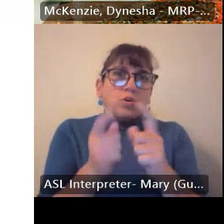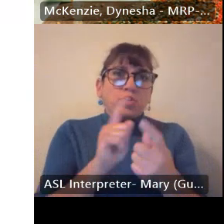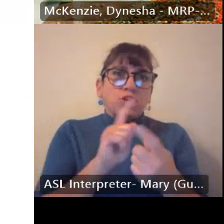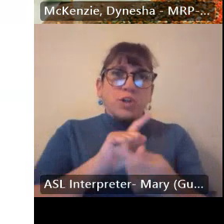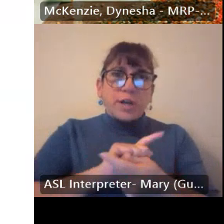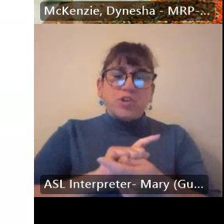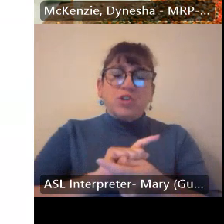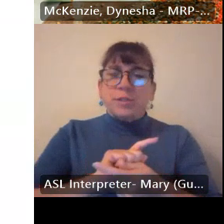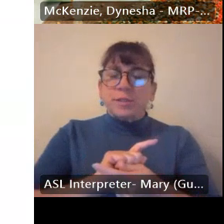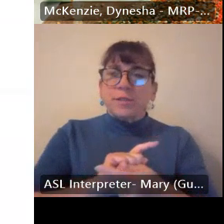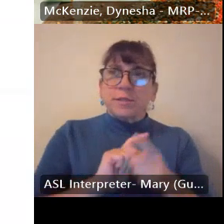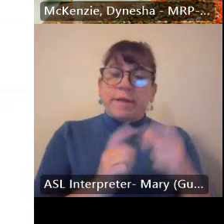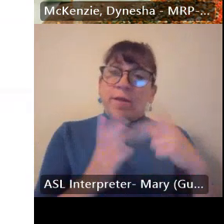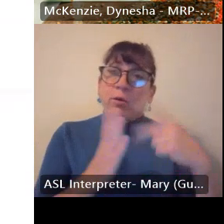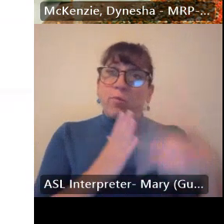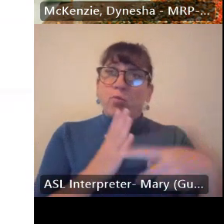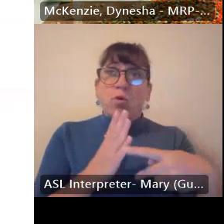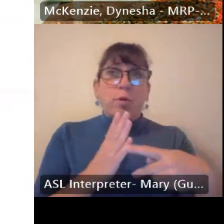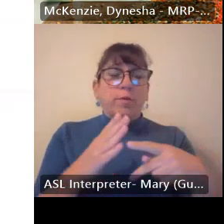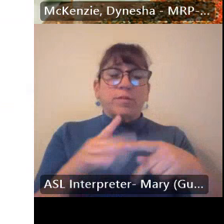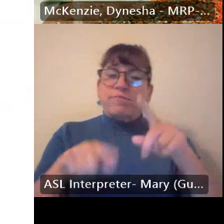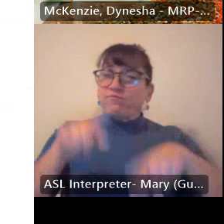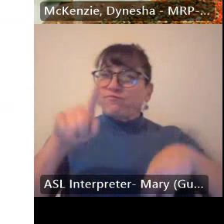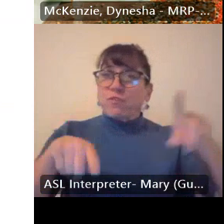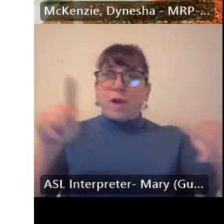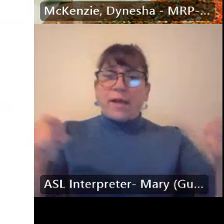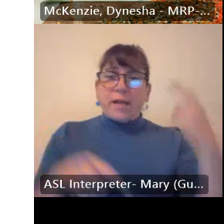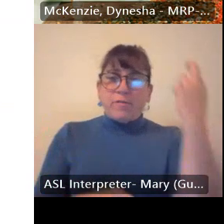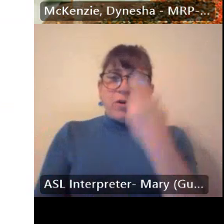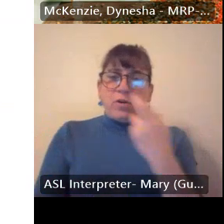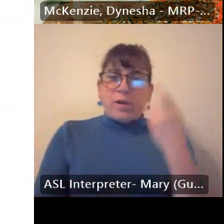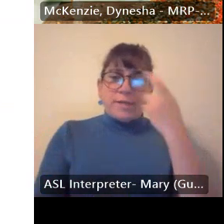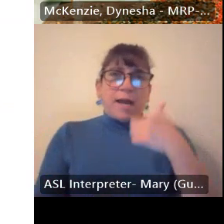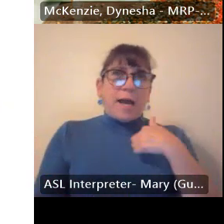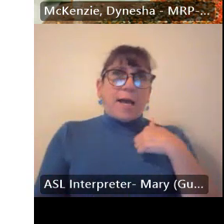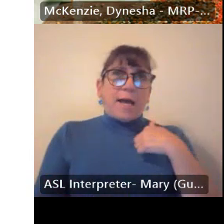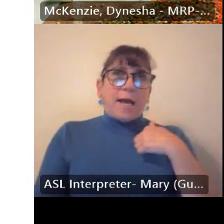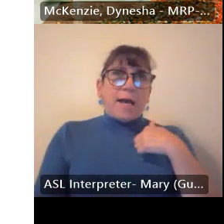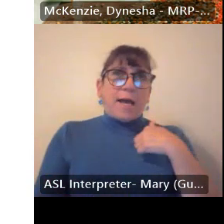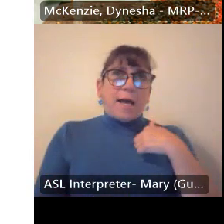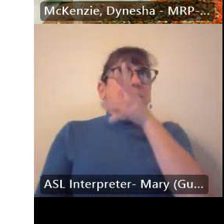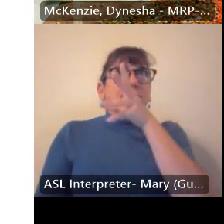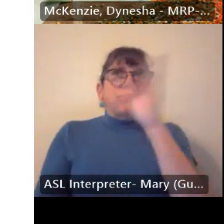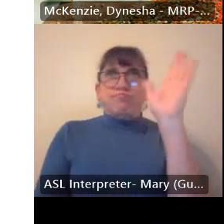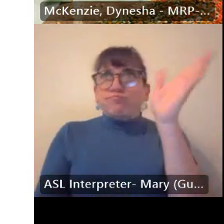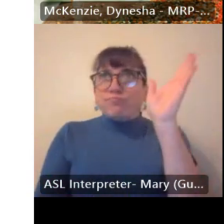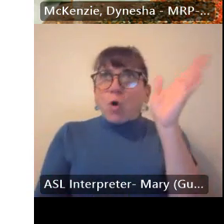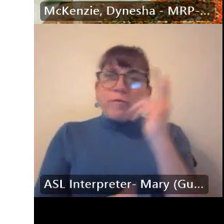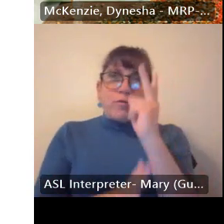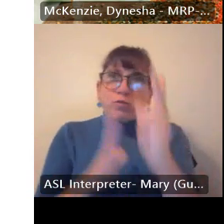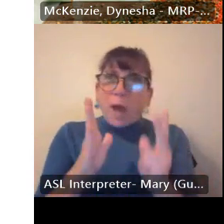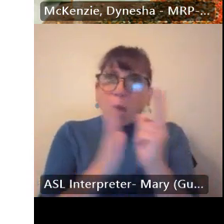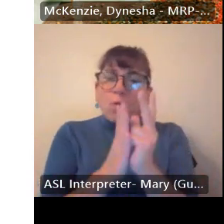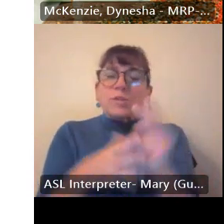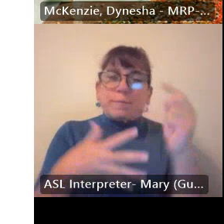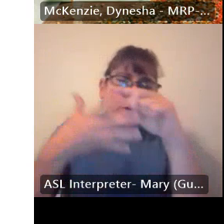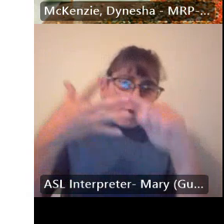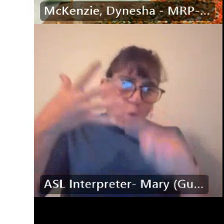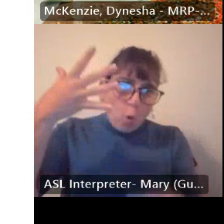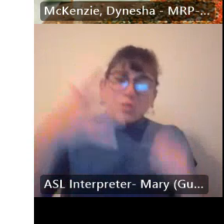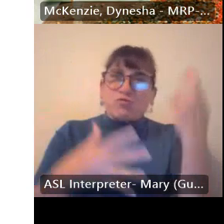programs. There's a wide variety of reasons, and I could spend probably 2 hours just talking about what those reasons are, but I won't.